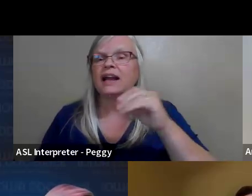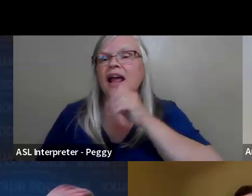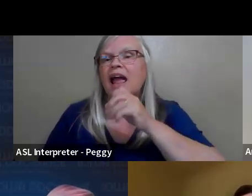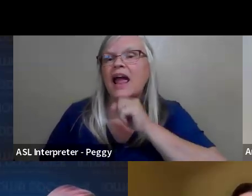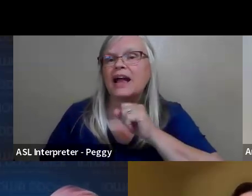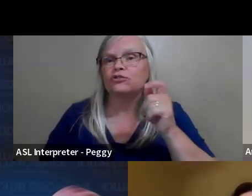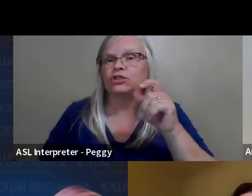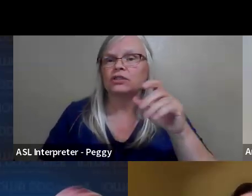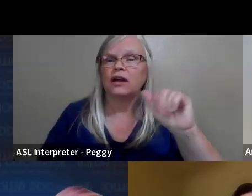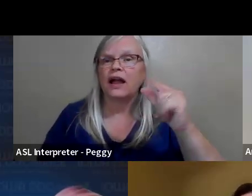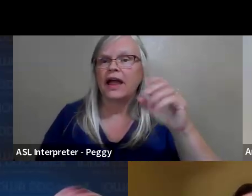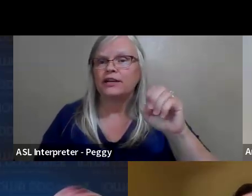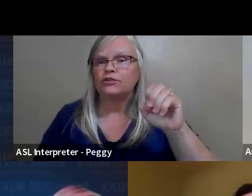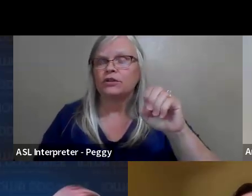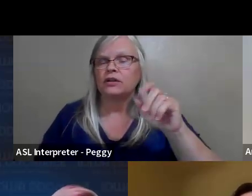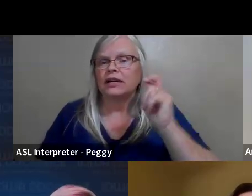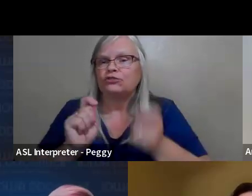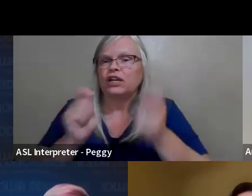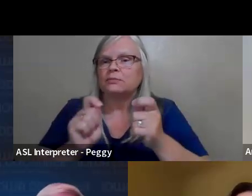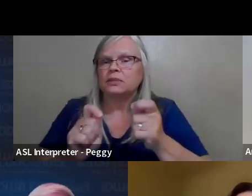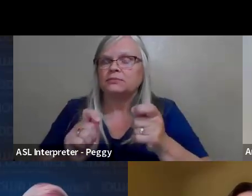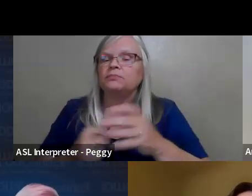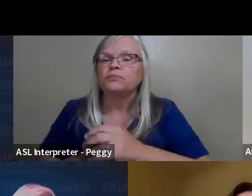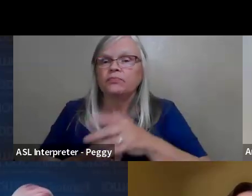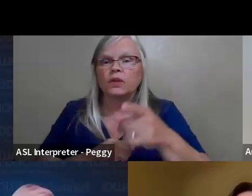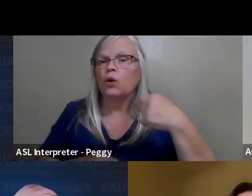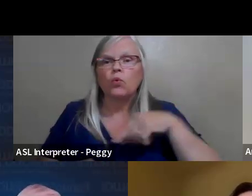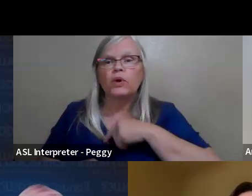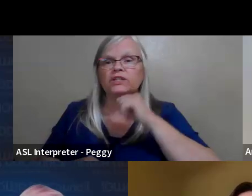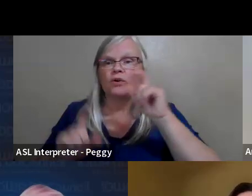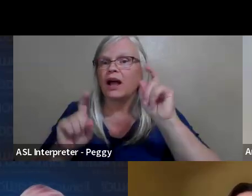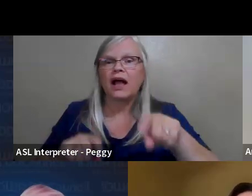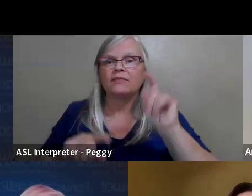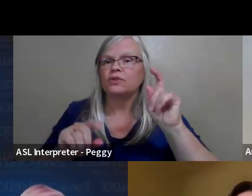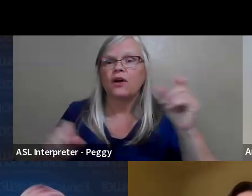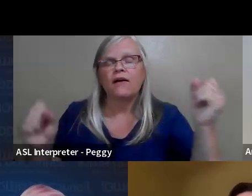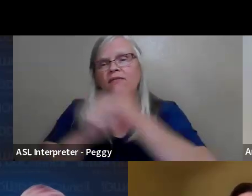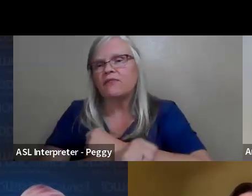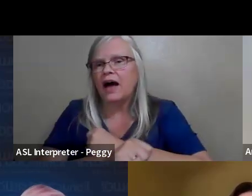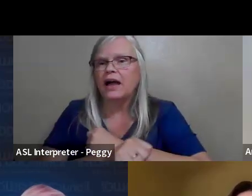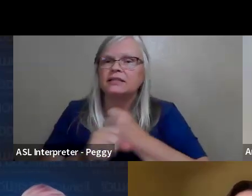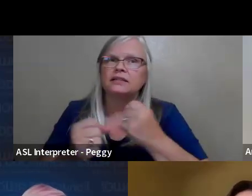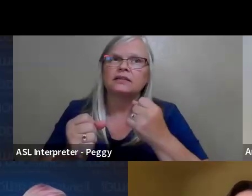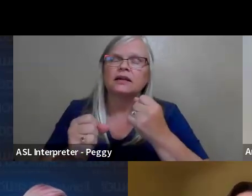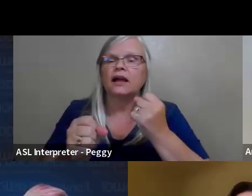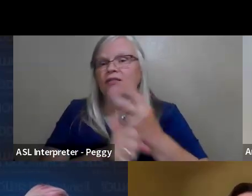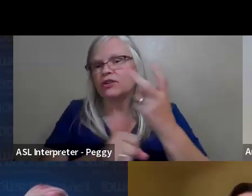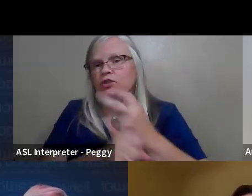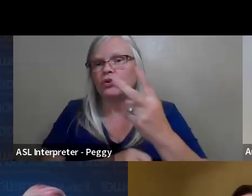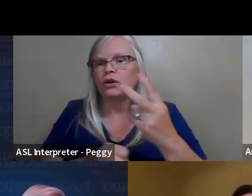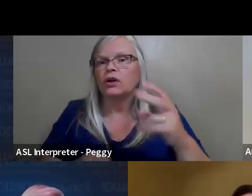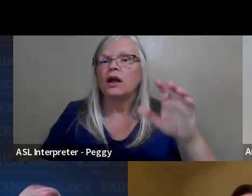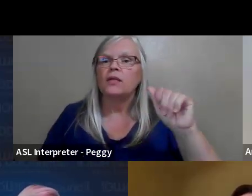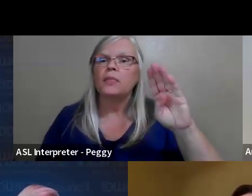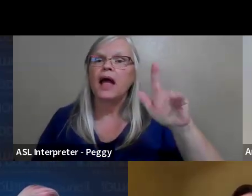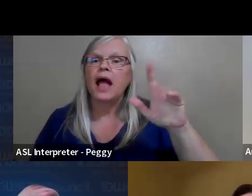We've made those permanent, so they will no longer sunset. We don't have to worry about fighting that every single couple of years. The ABLE